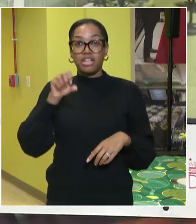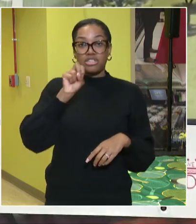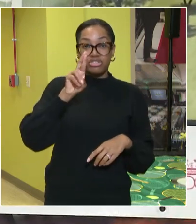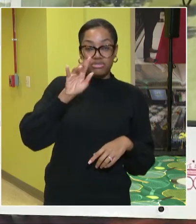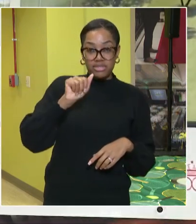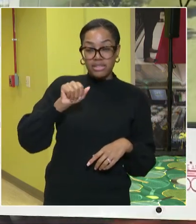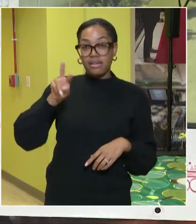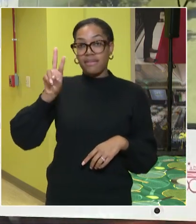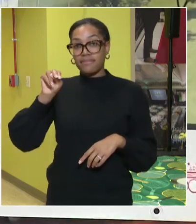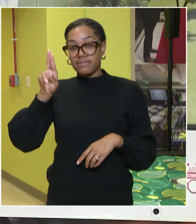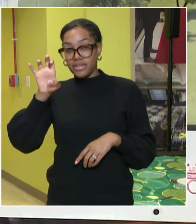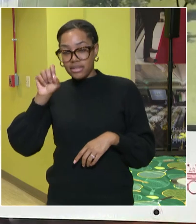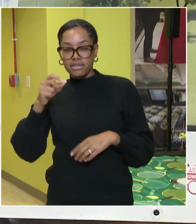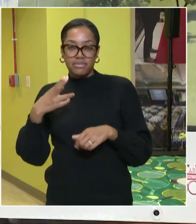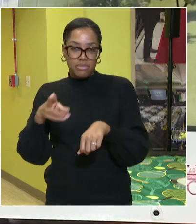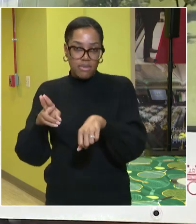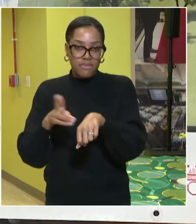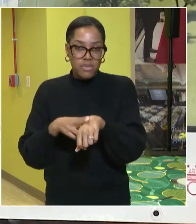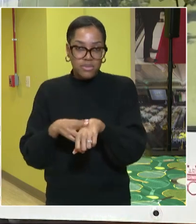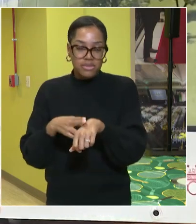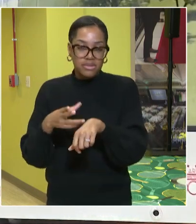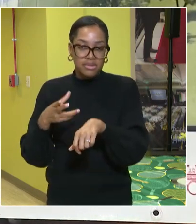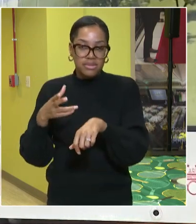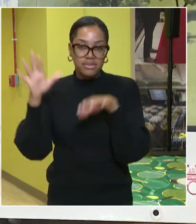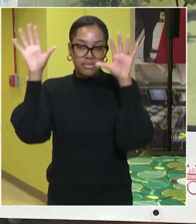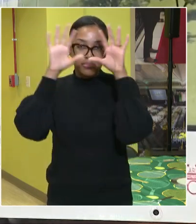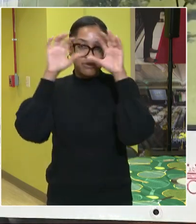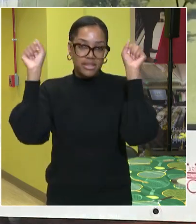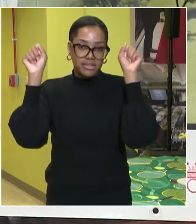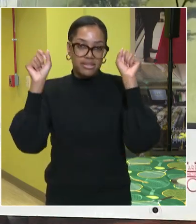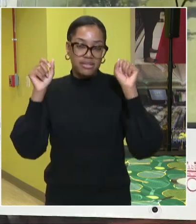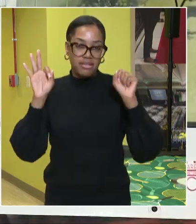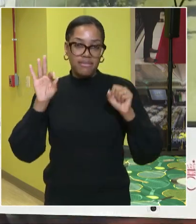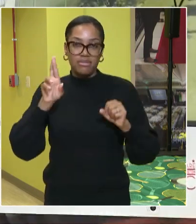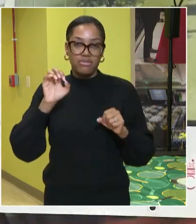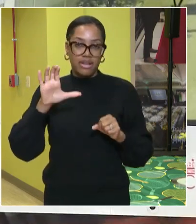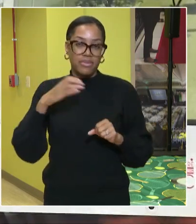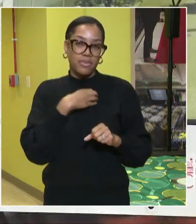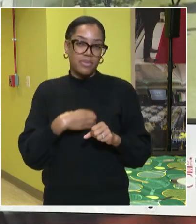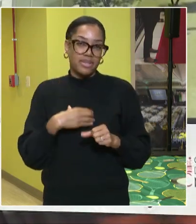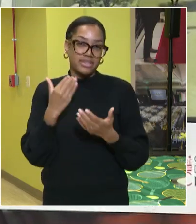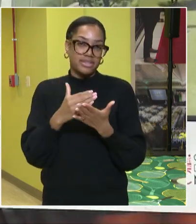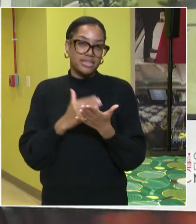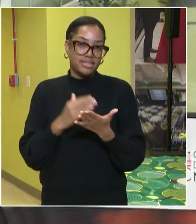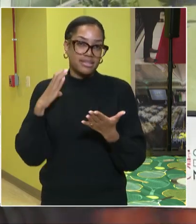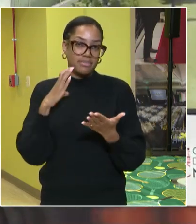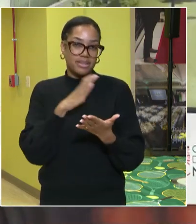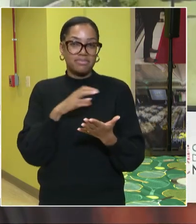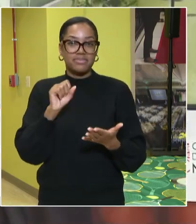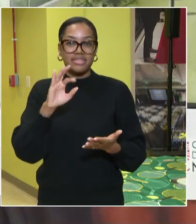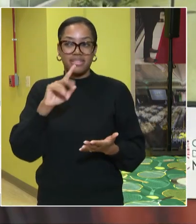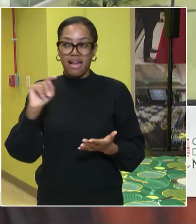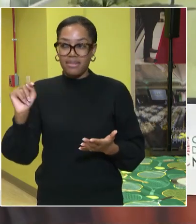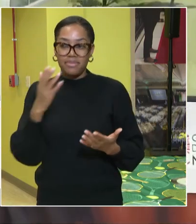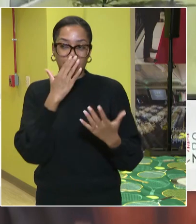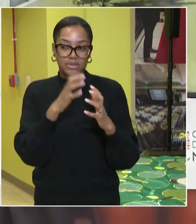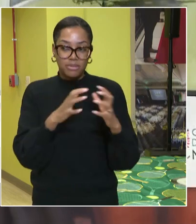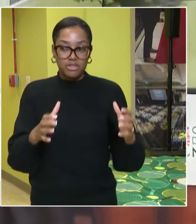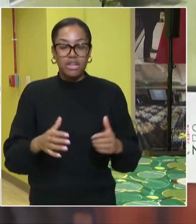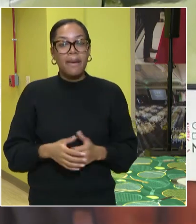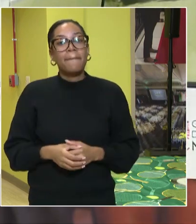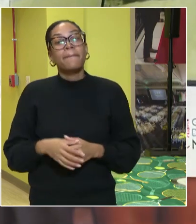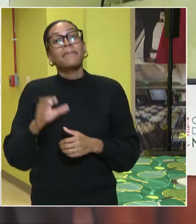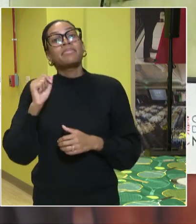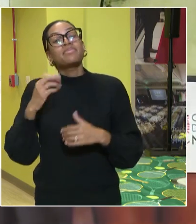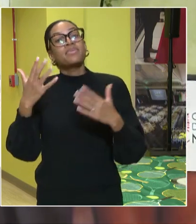and of course, the president of the Recreation Wish List Committee, Scott Bolden. Thank you so much. So I